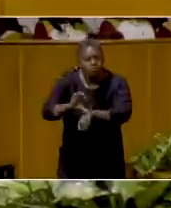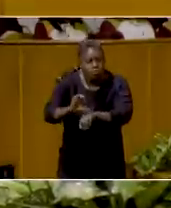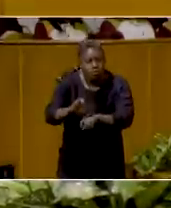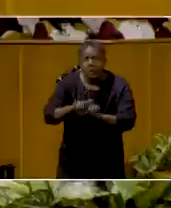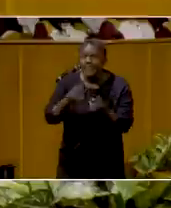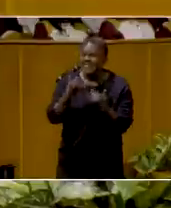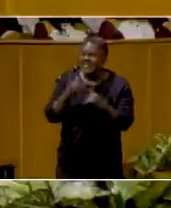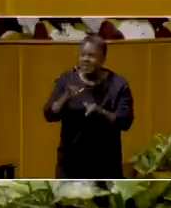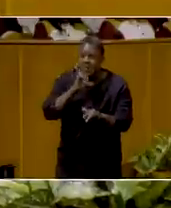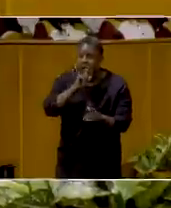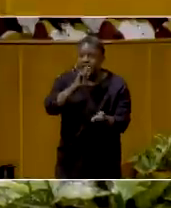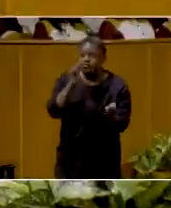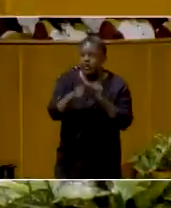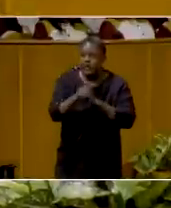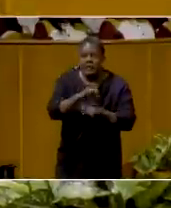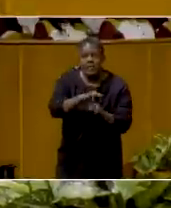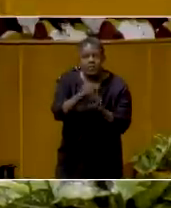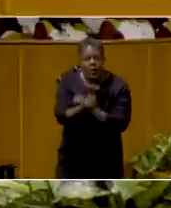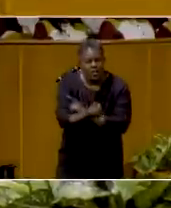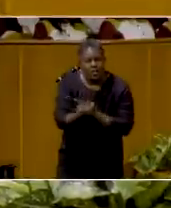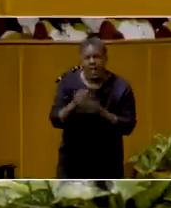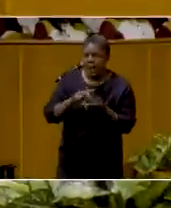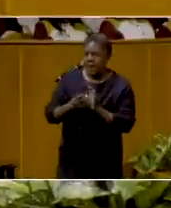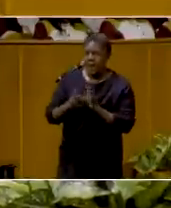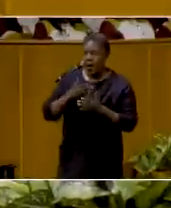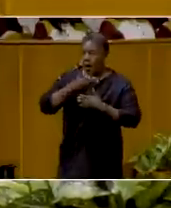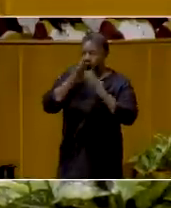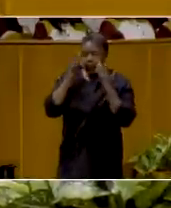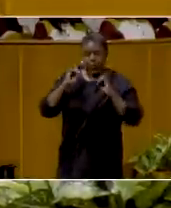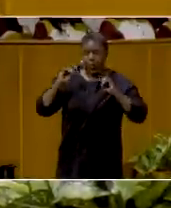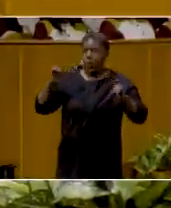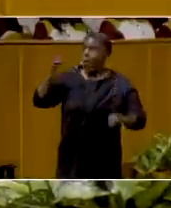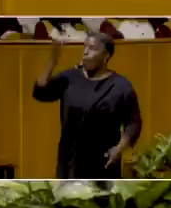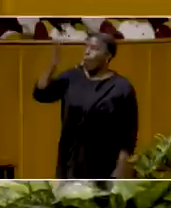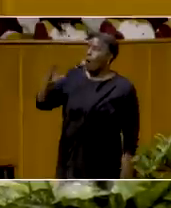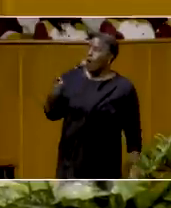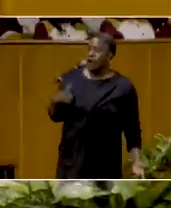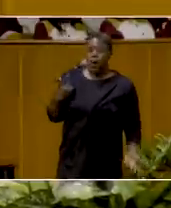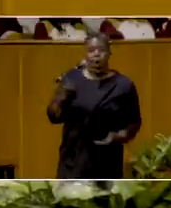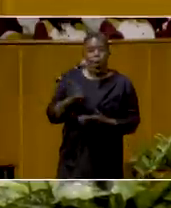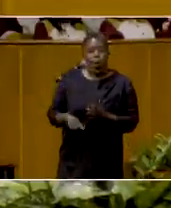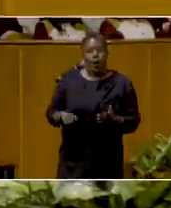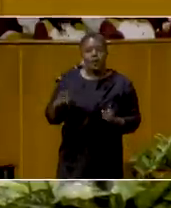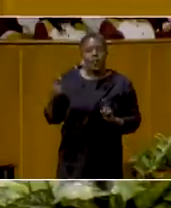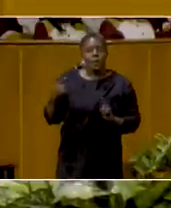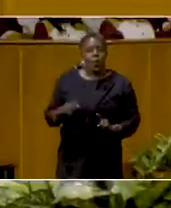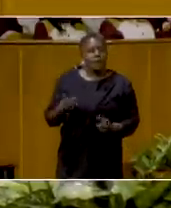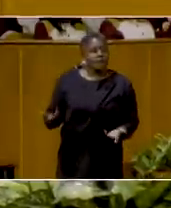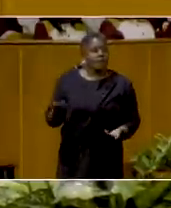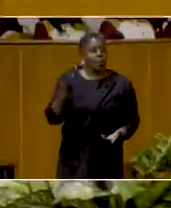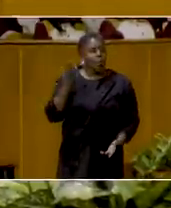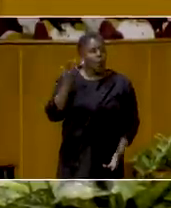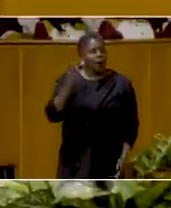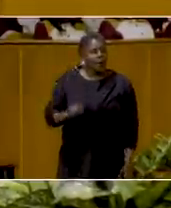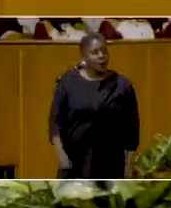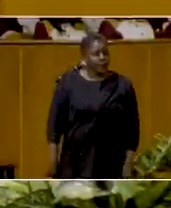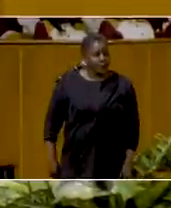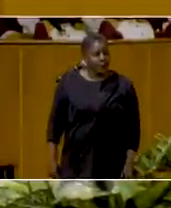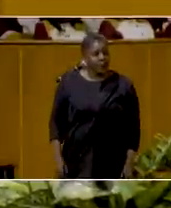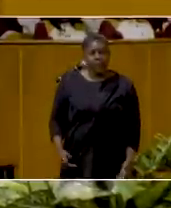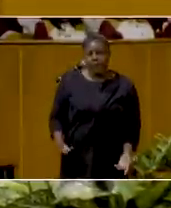still has not changed. There is no God. And what is the point?